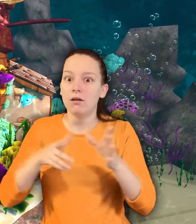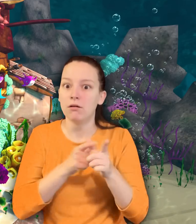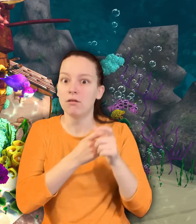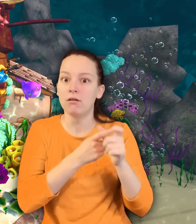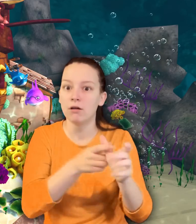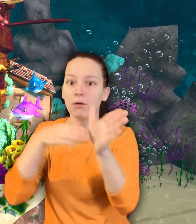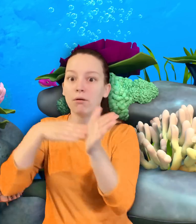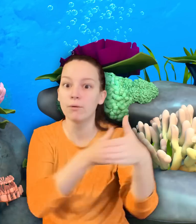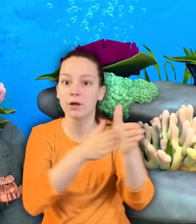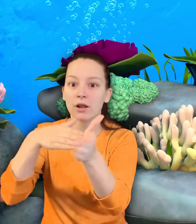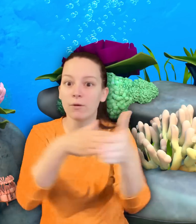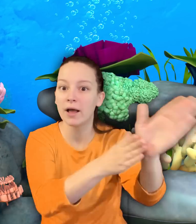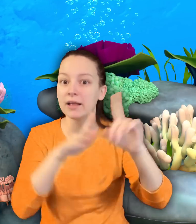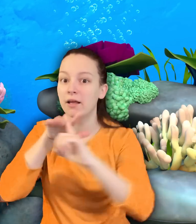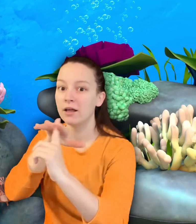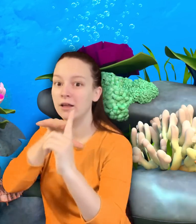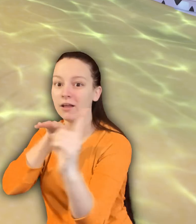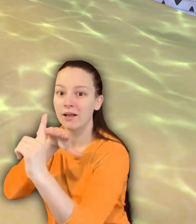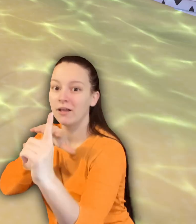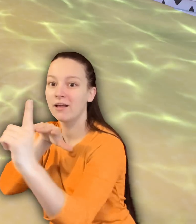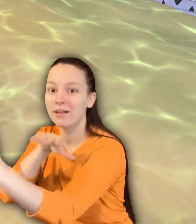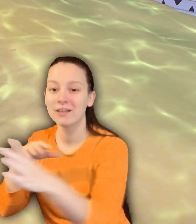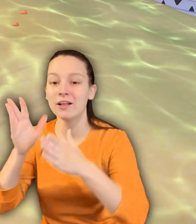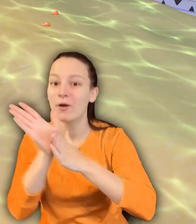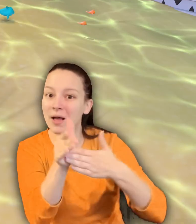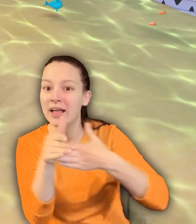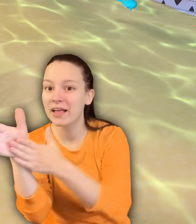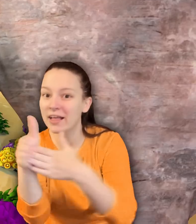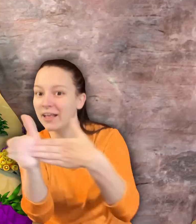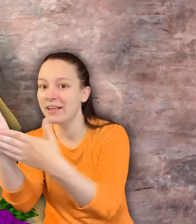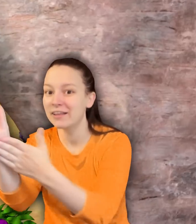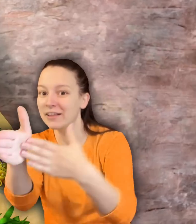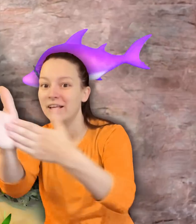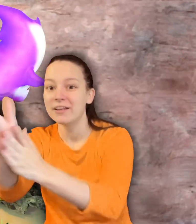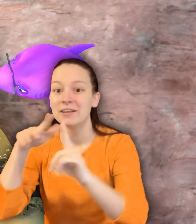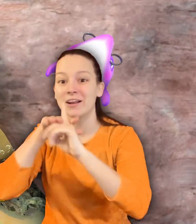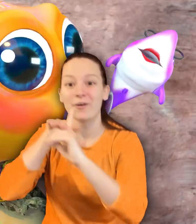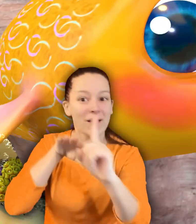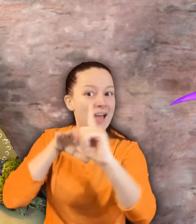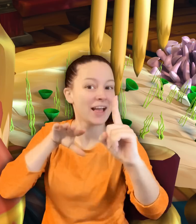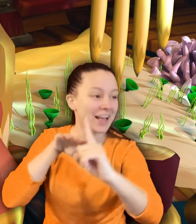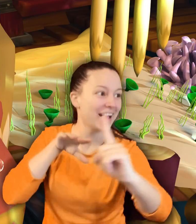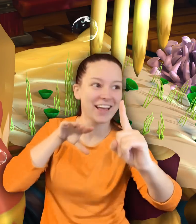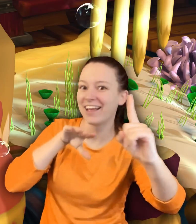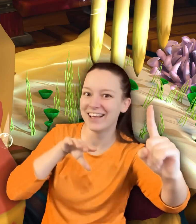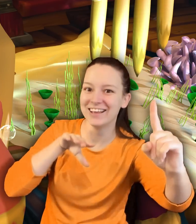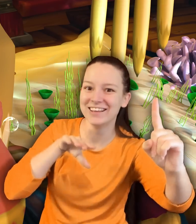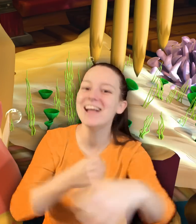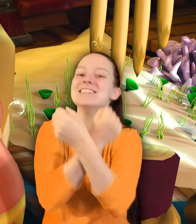run away run away run away do do do doo run